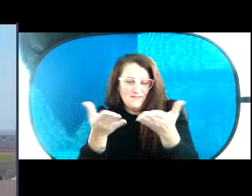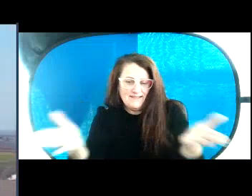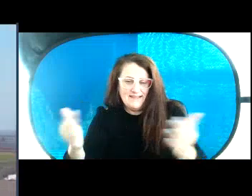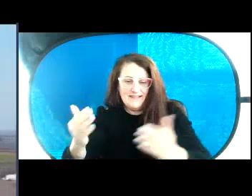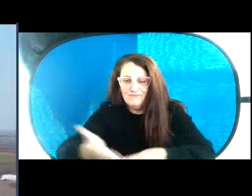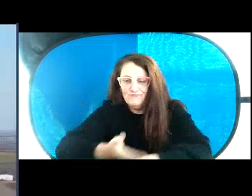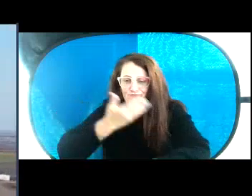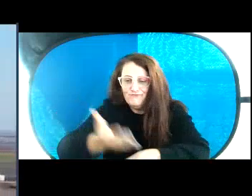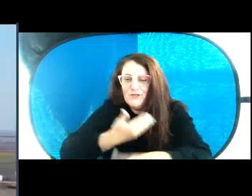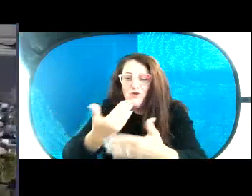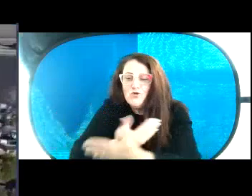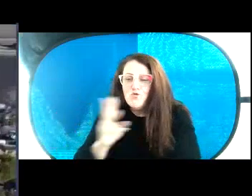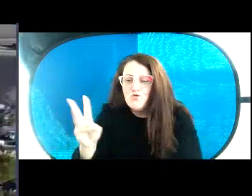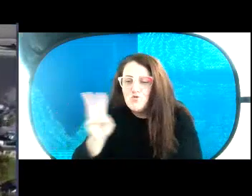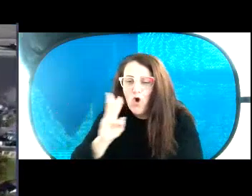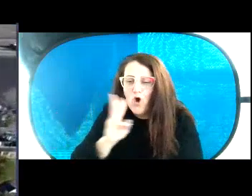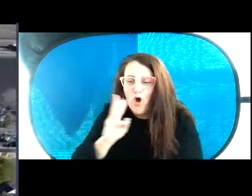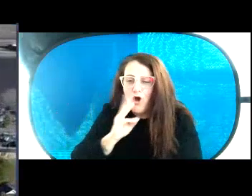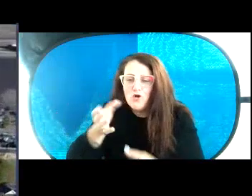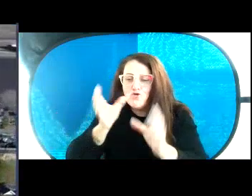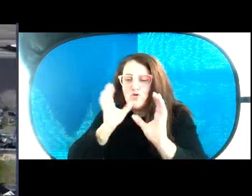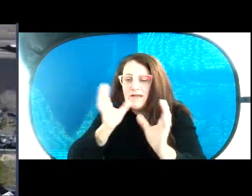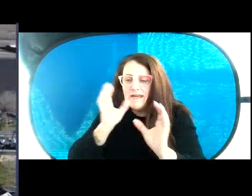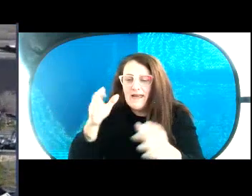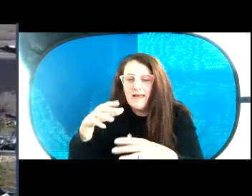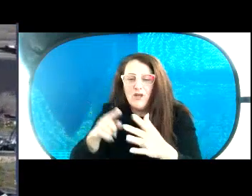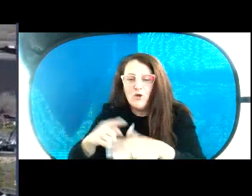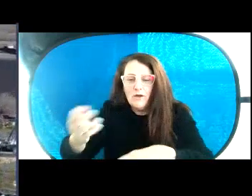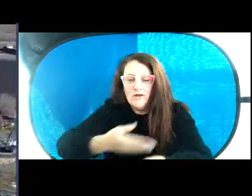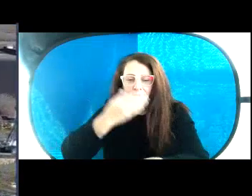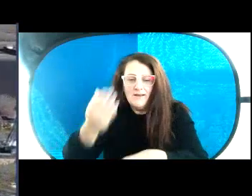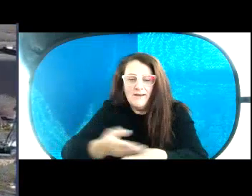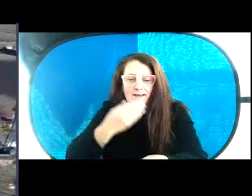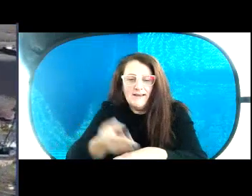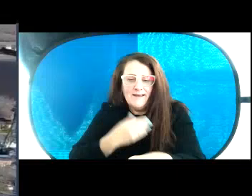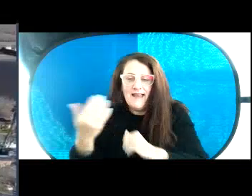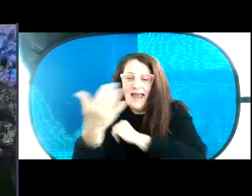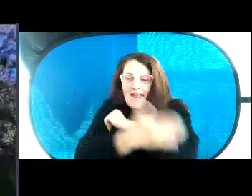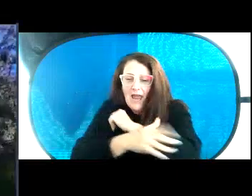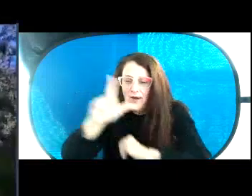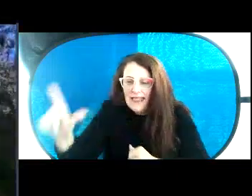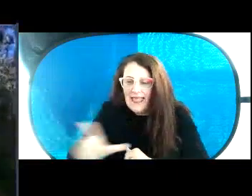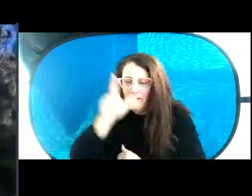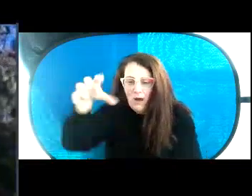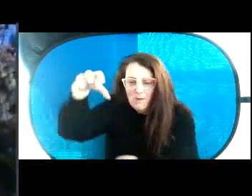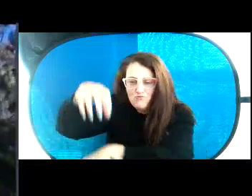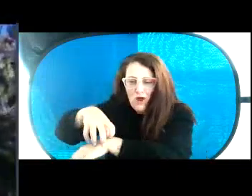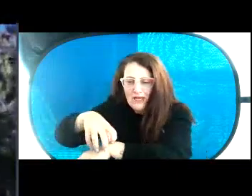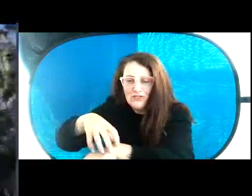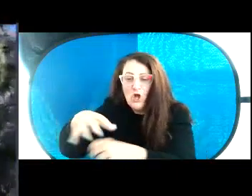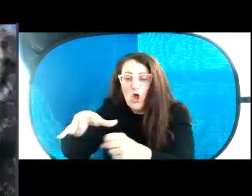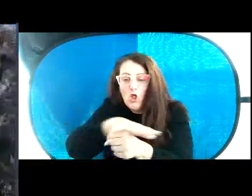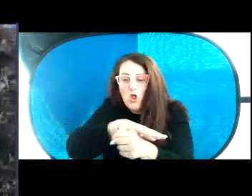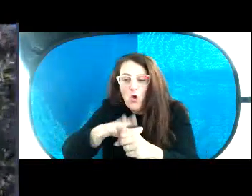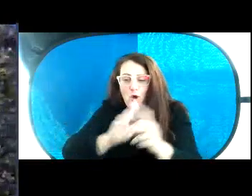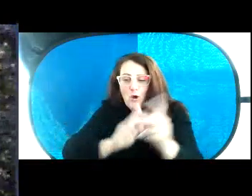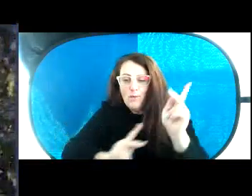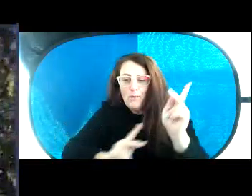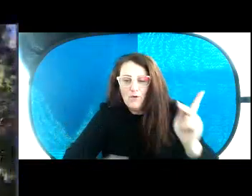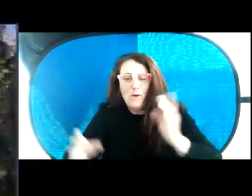of a new drinking water plant to the renovation of O'Banion Park with its county library branch, local residents are benefiting from